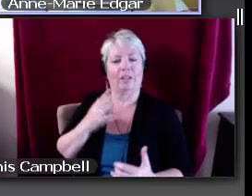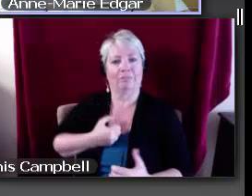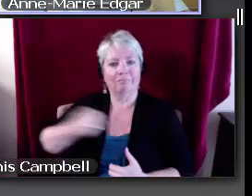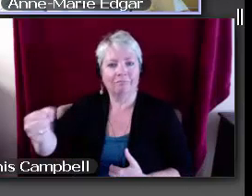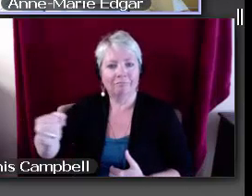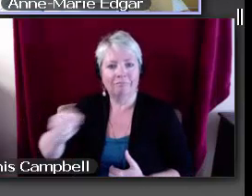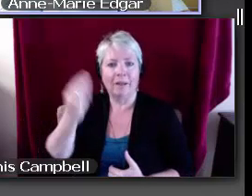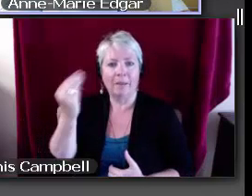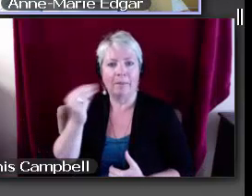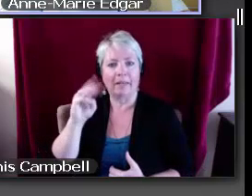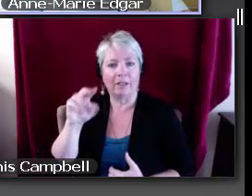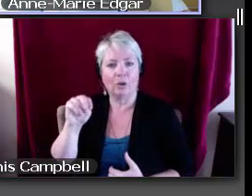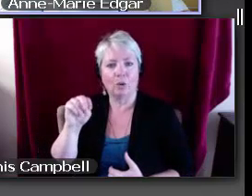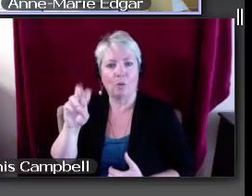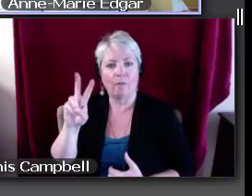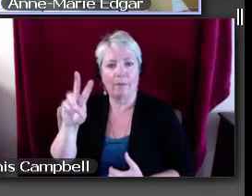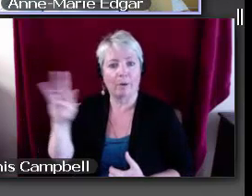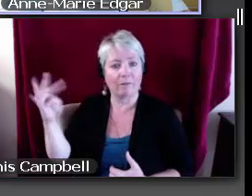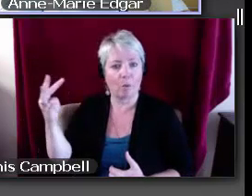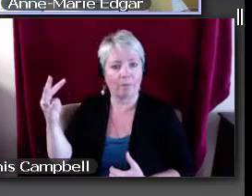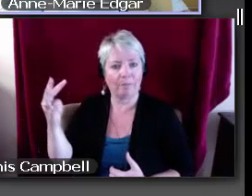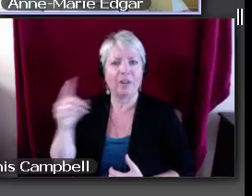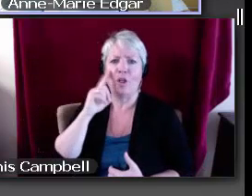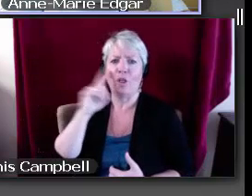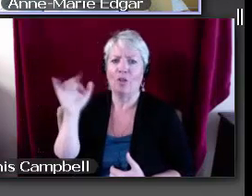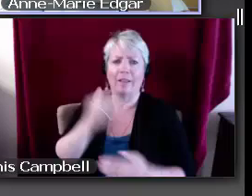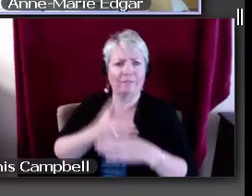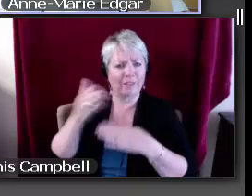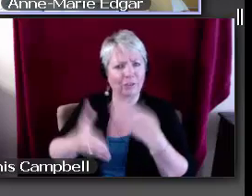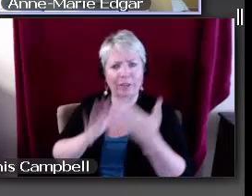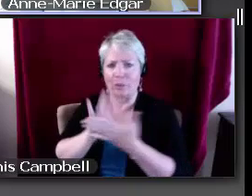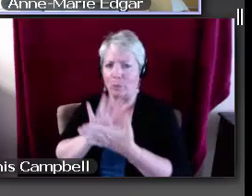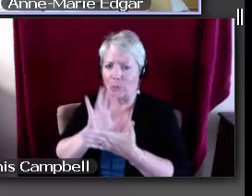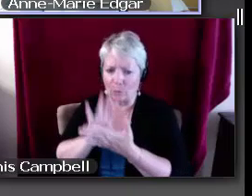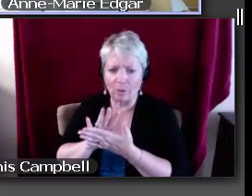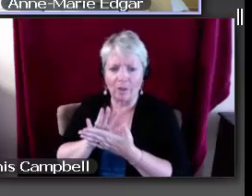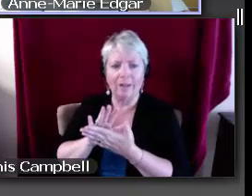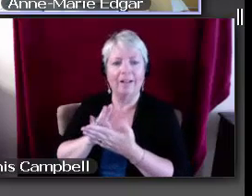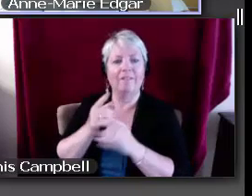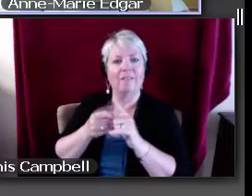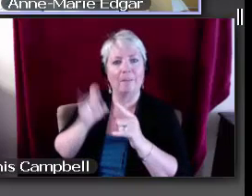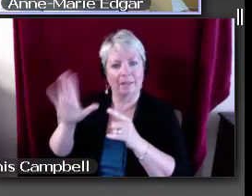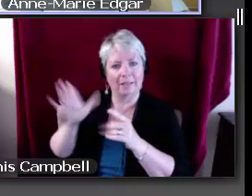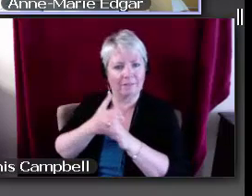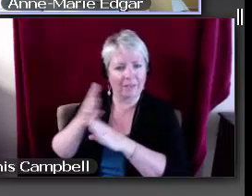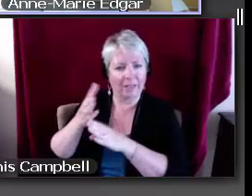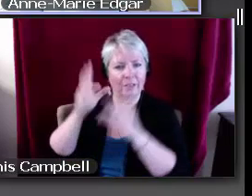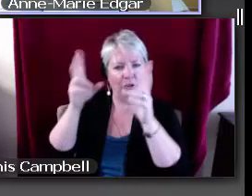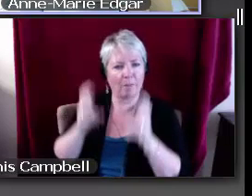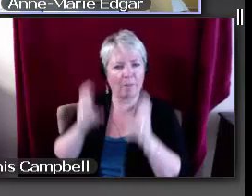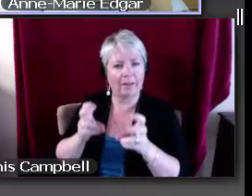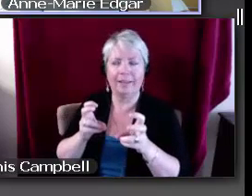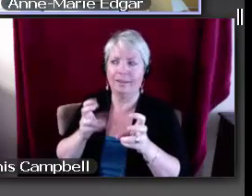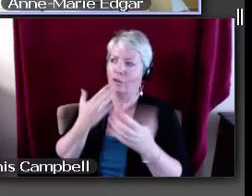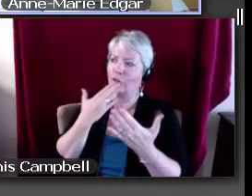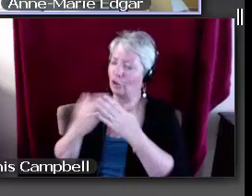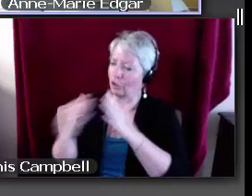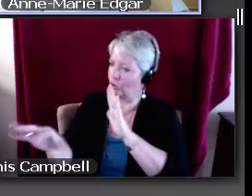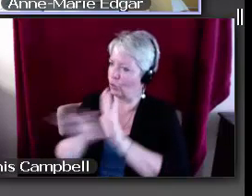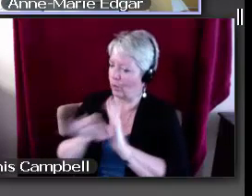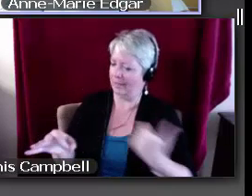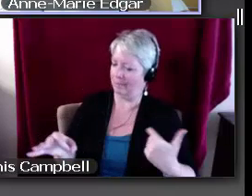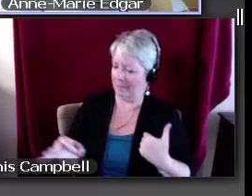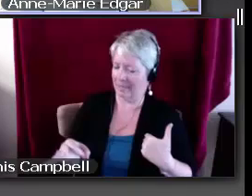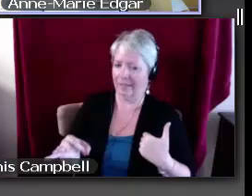4th. Looks like finishing school in a highly popular field was a great choice. The project I finished was building a